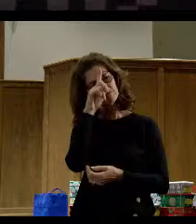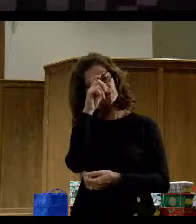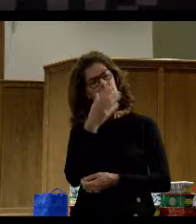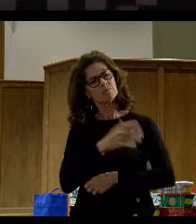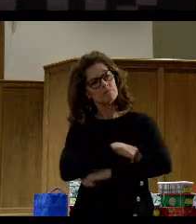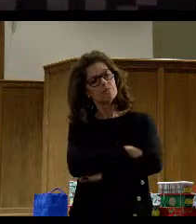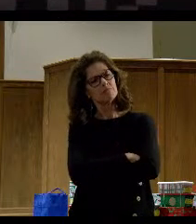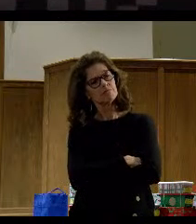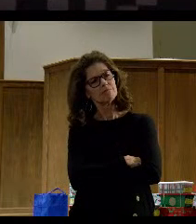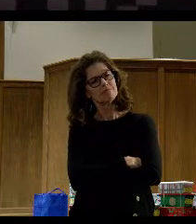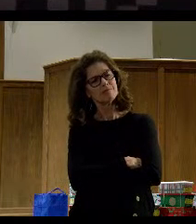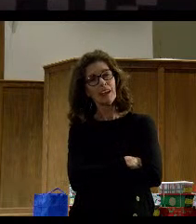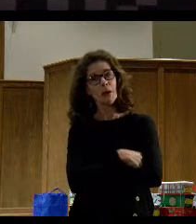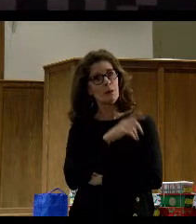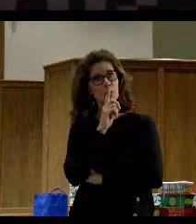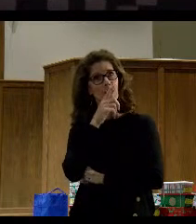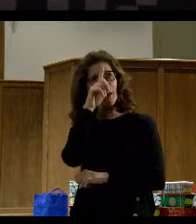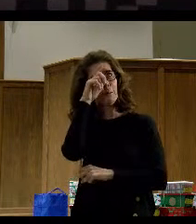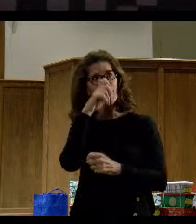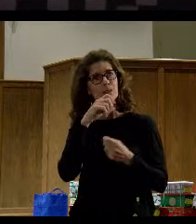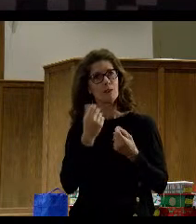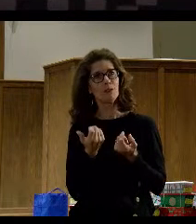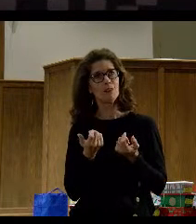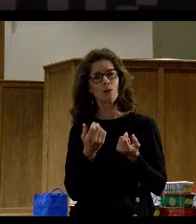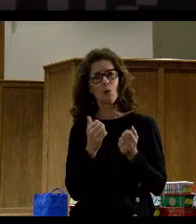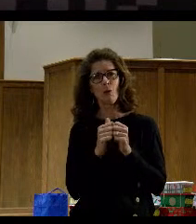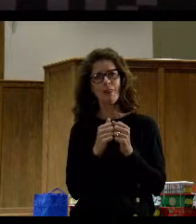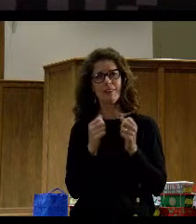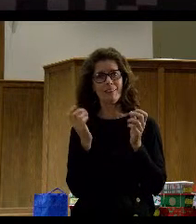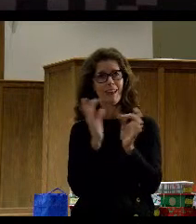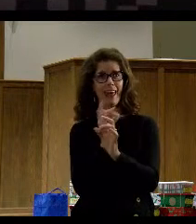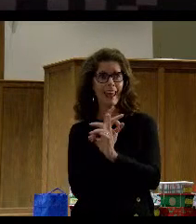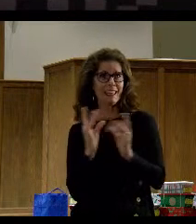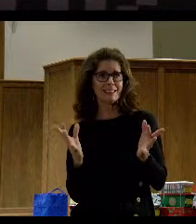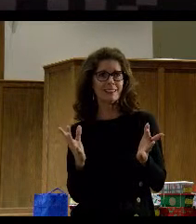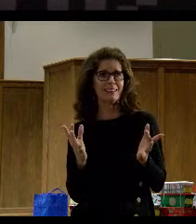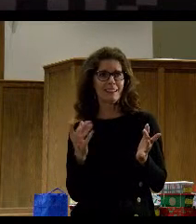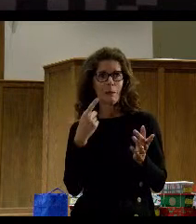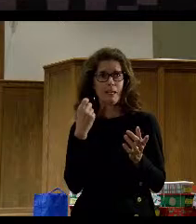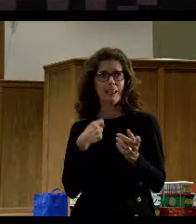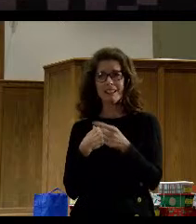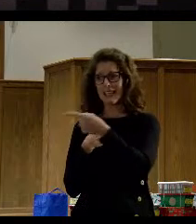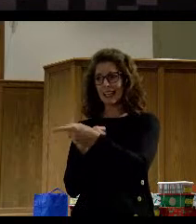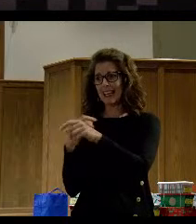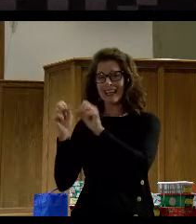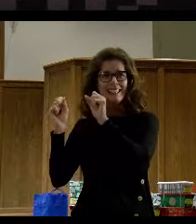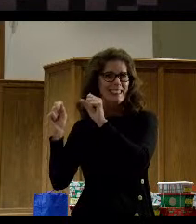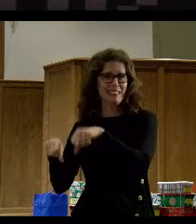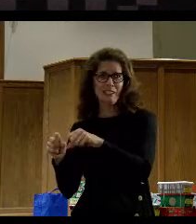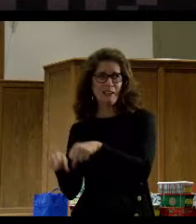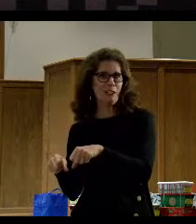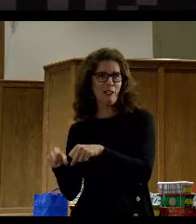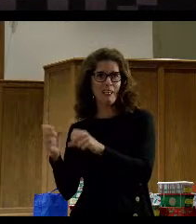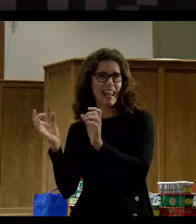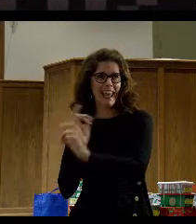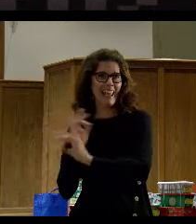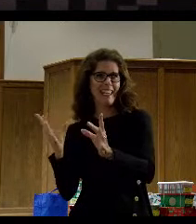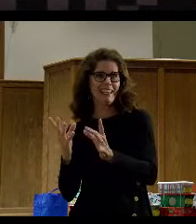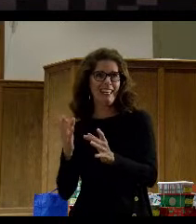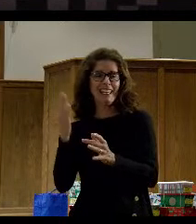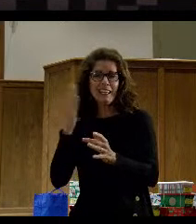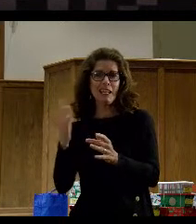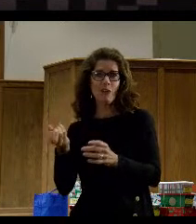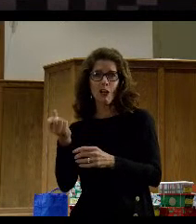was genuinely puzzled by frenzy and by hate because he was incapable of it in himself. He could never quite understand it